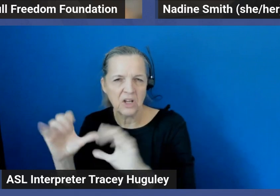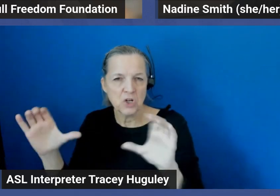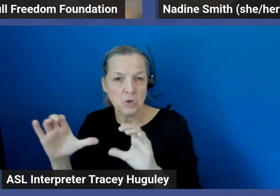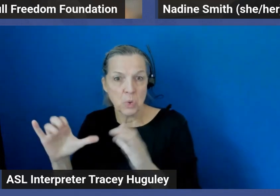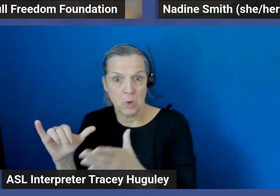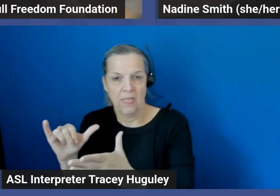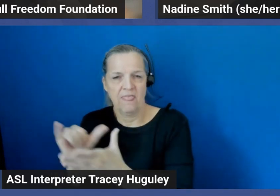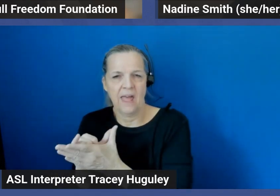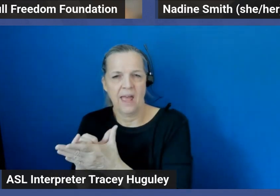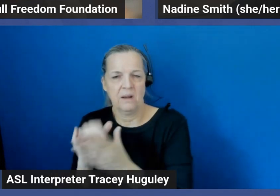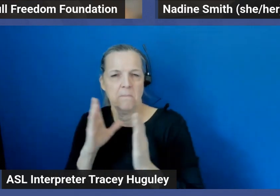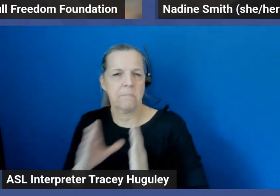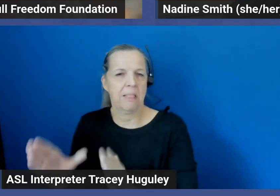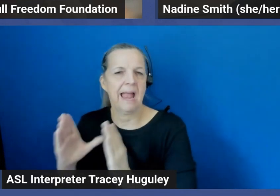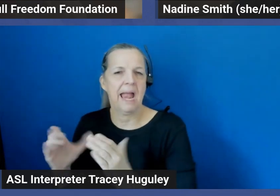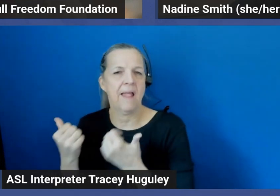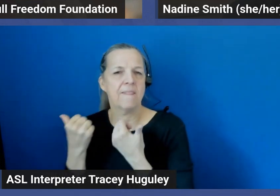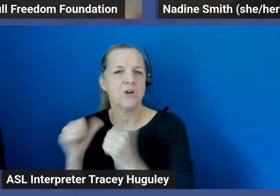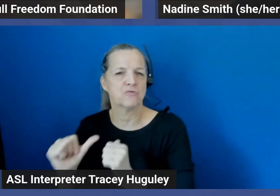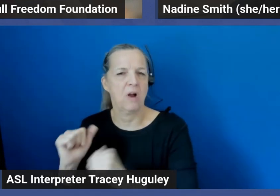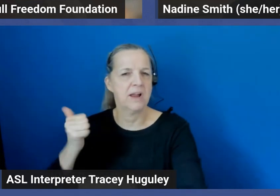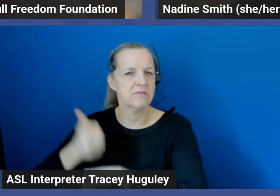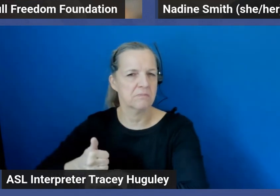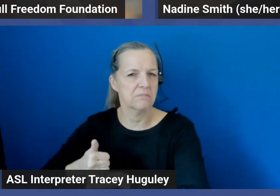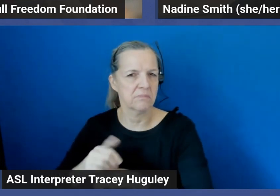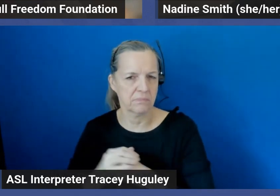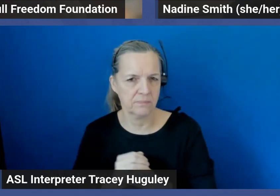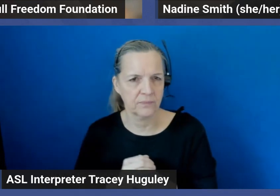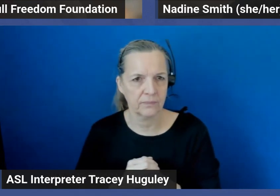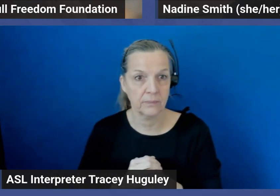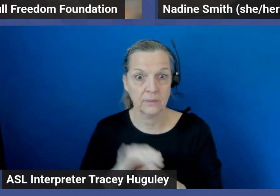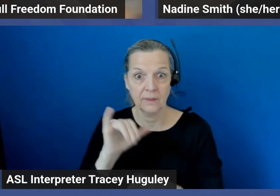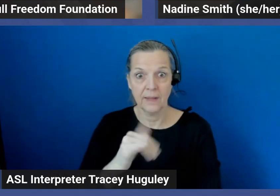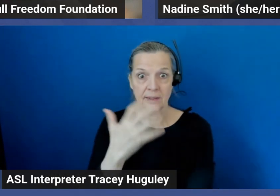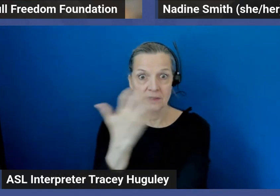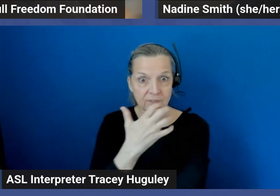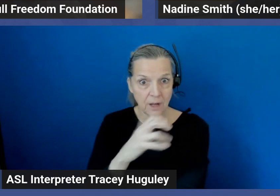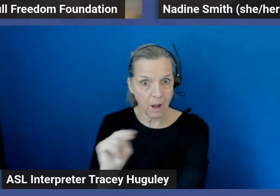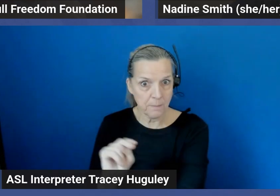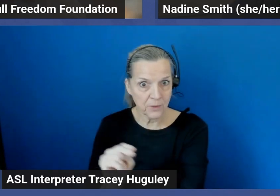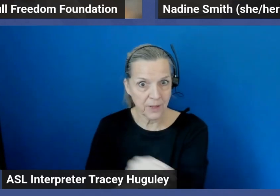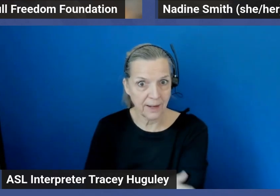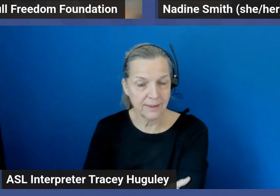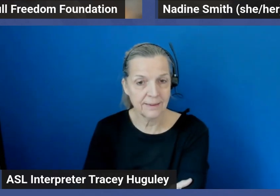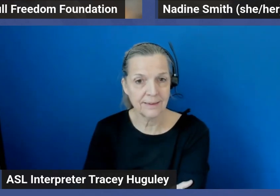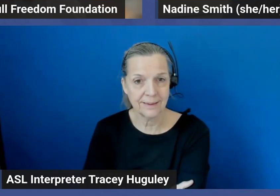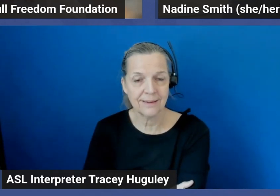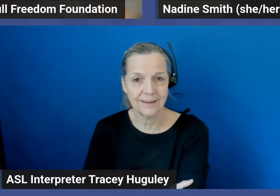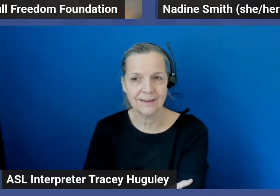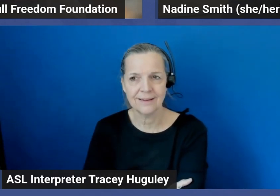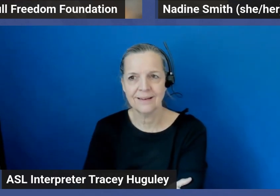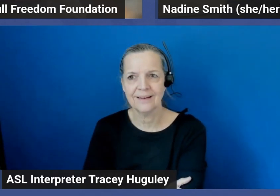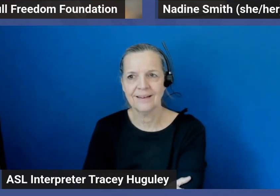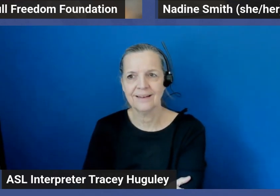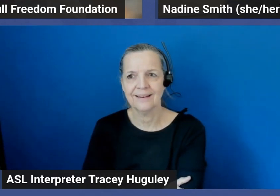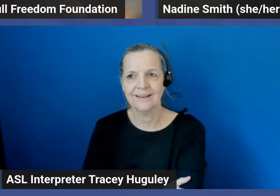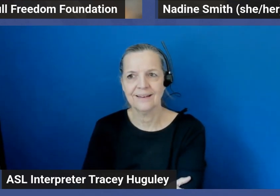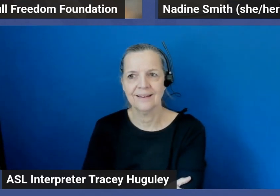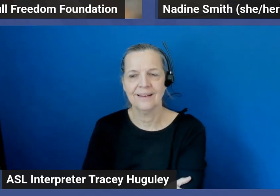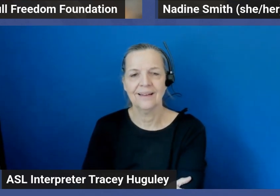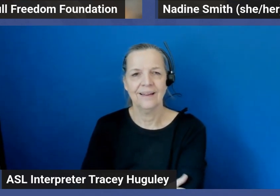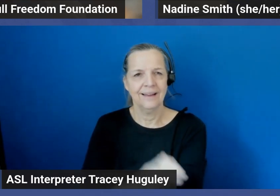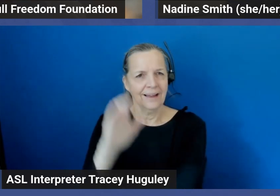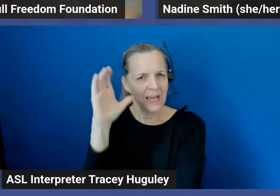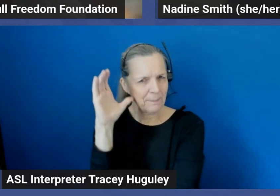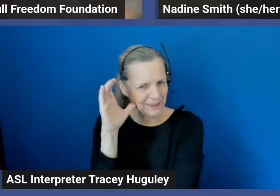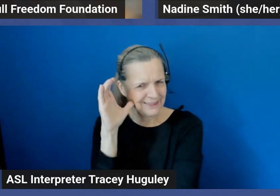pull. Oh, that's phenomenal, Nadine. I as I'm listening to you, I'm